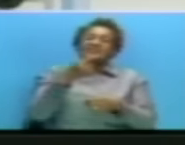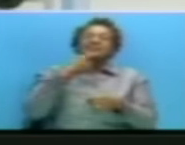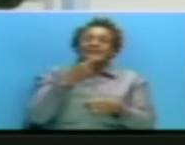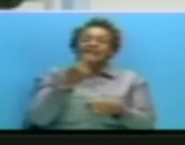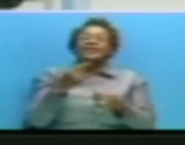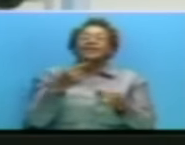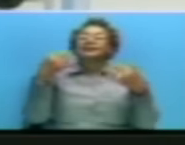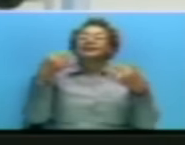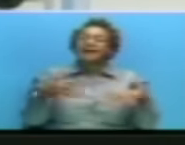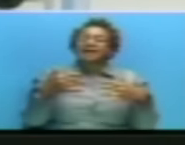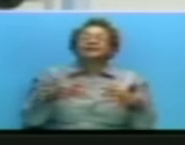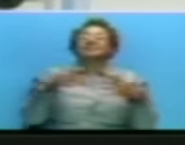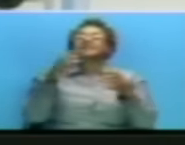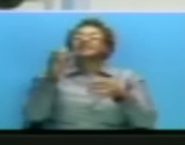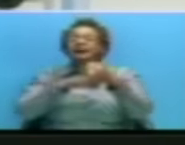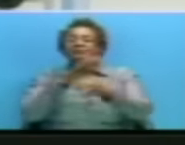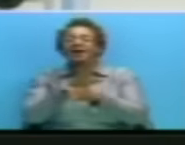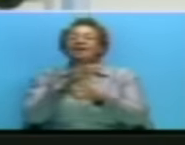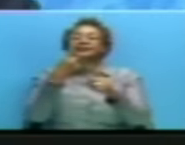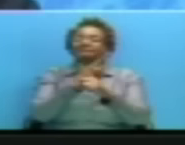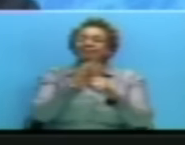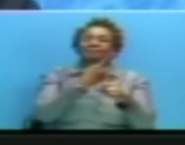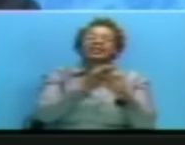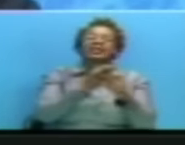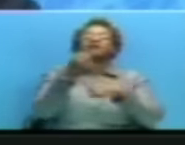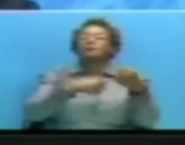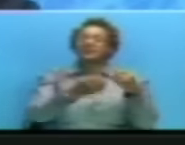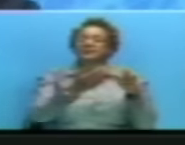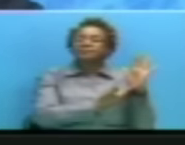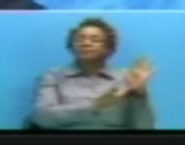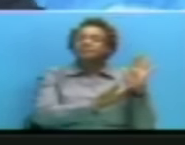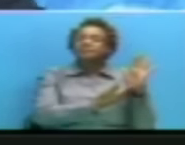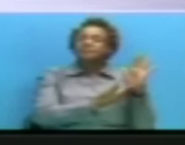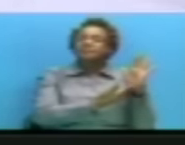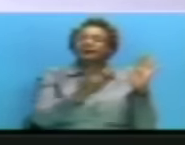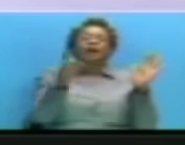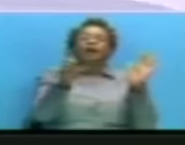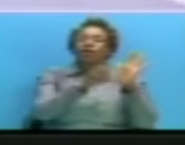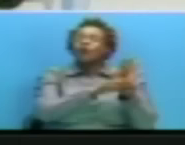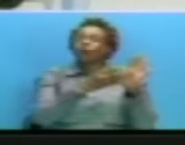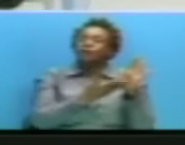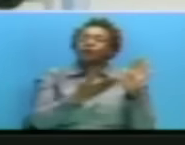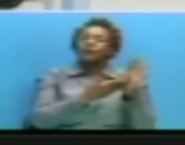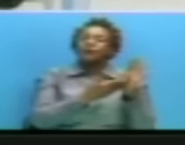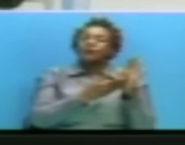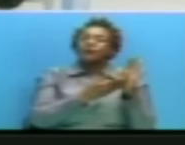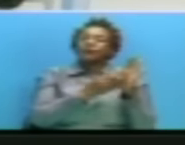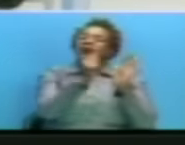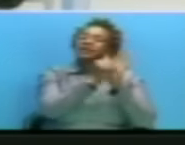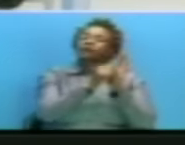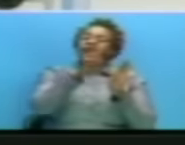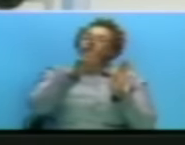stage plays, theaters, cinemas, and performances. All right. Does the lawyer buy it? This is the law. This is CAP 222.